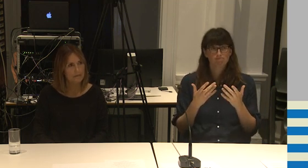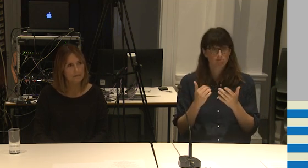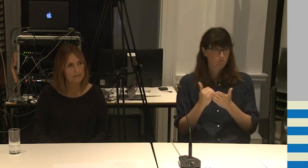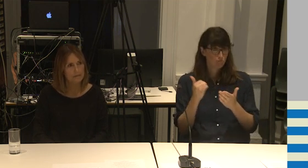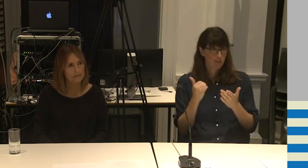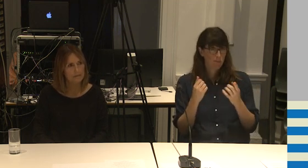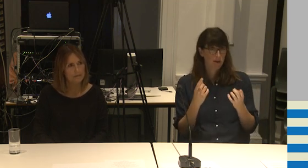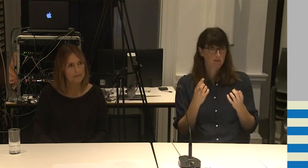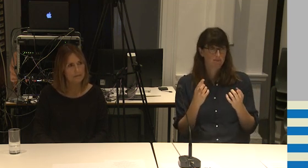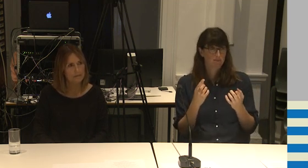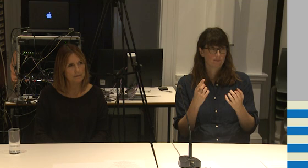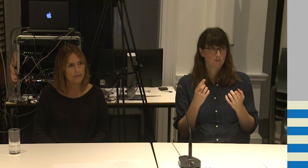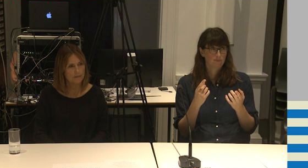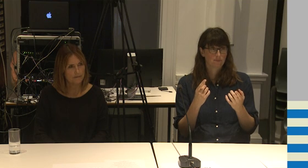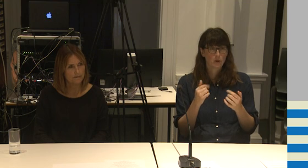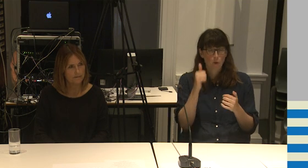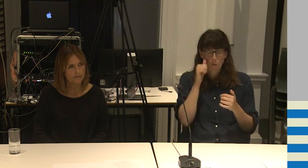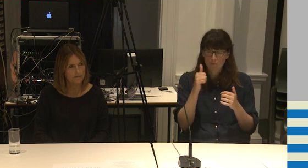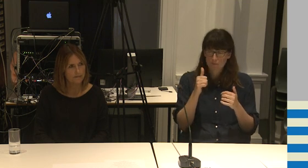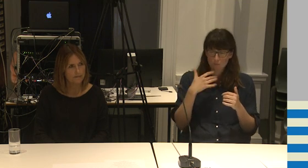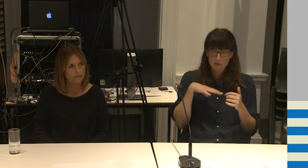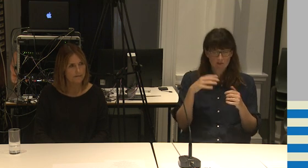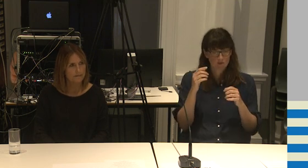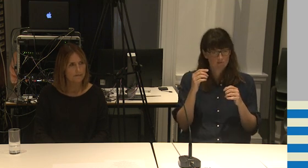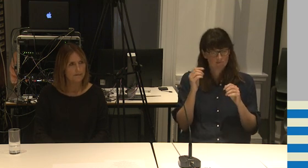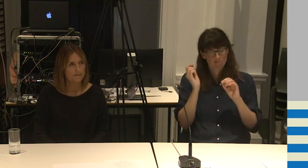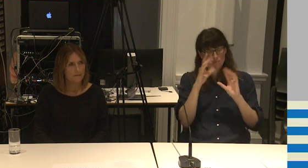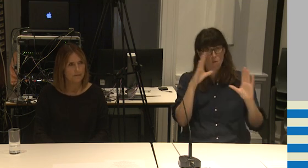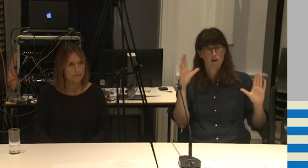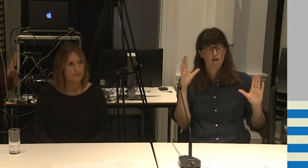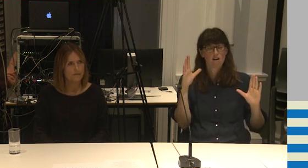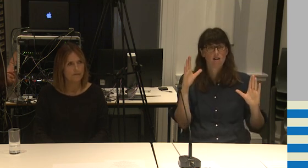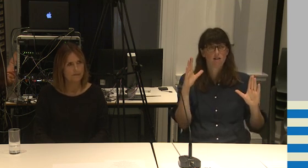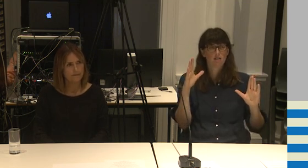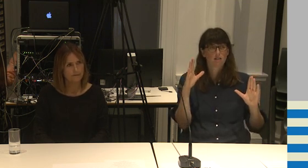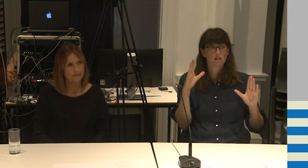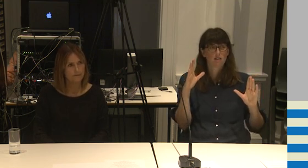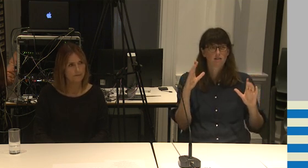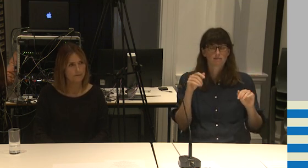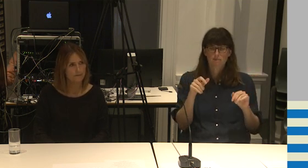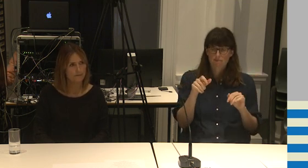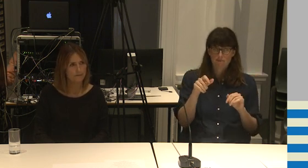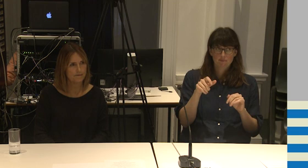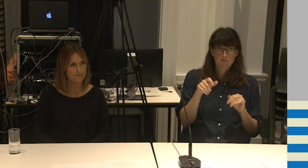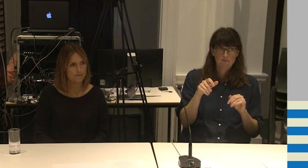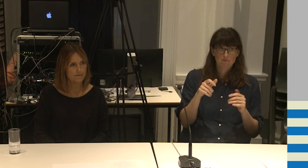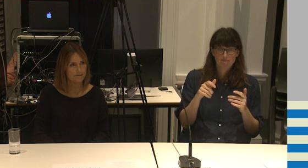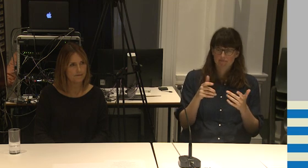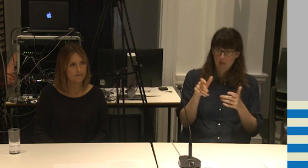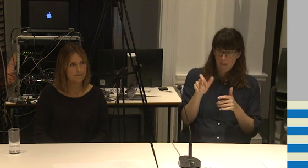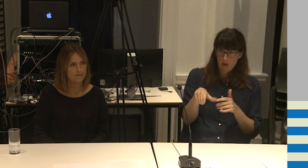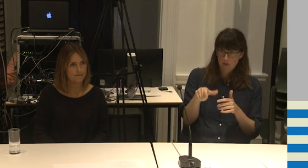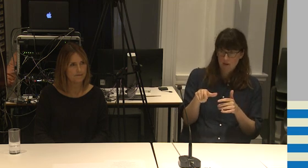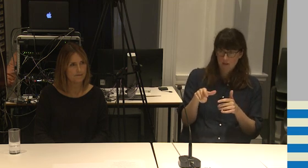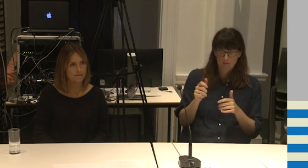I mentioned before, there's got to be this appreciation that as a non-disabled, coming from being